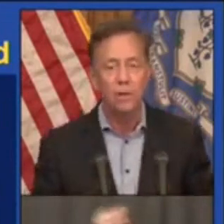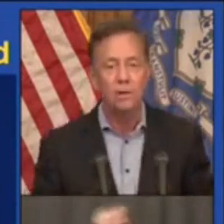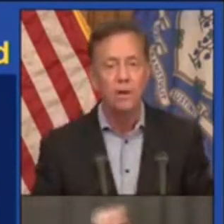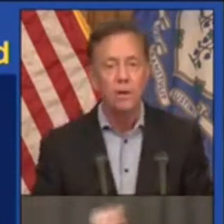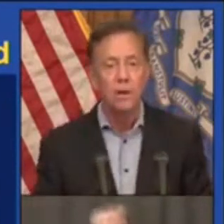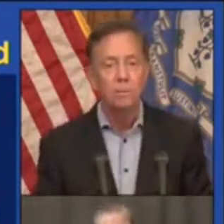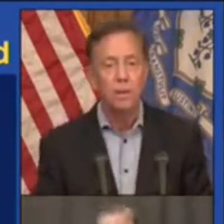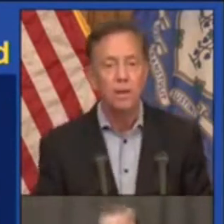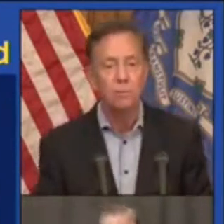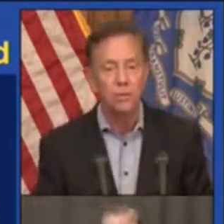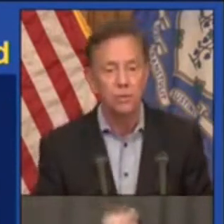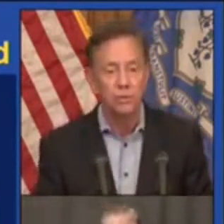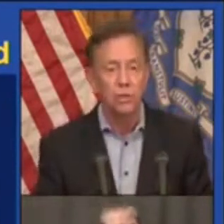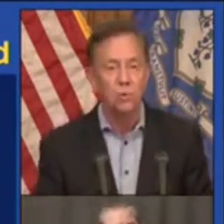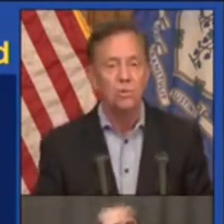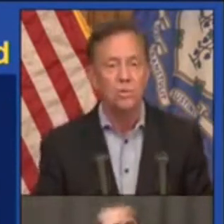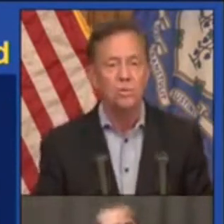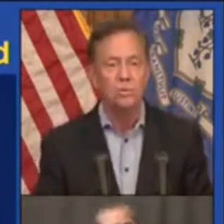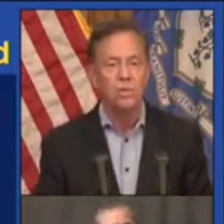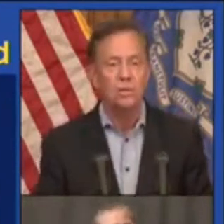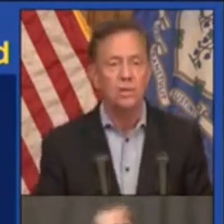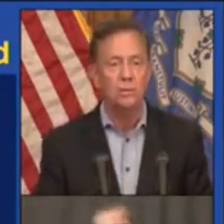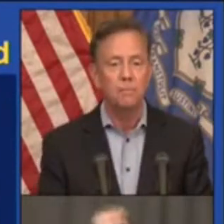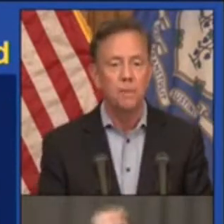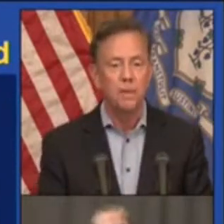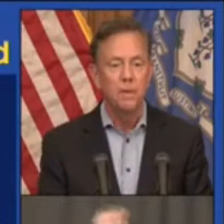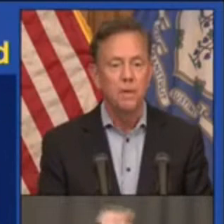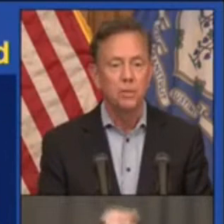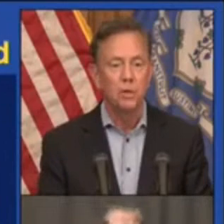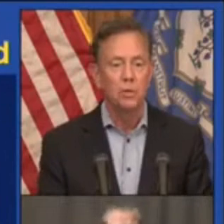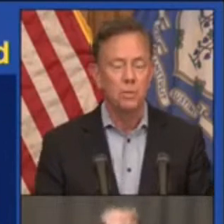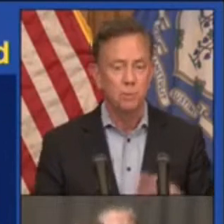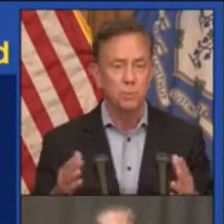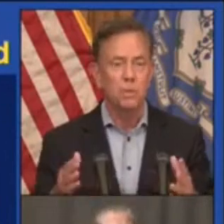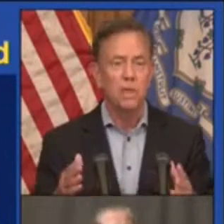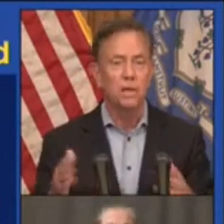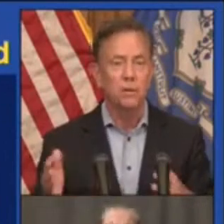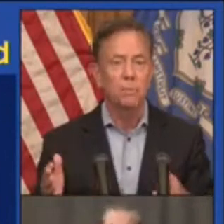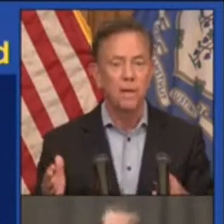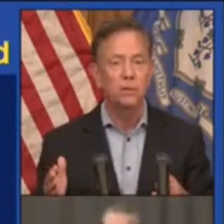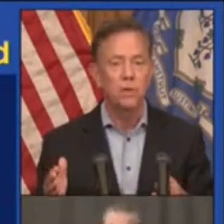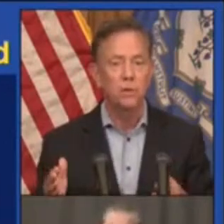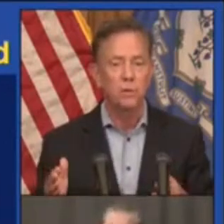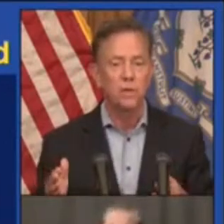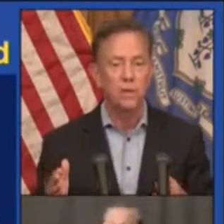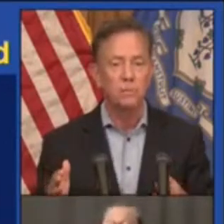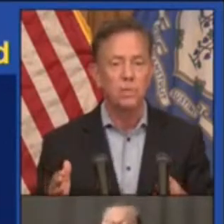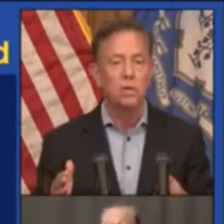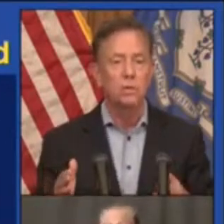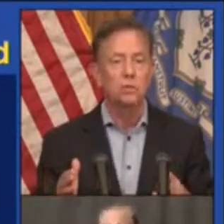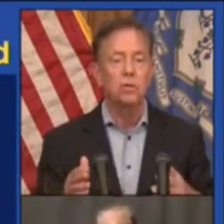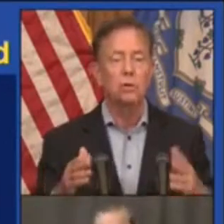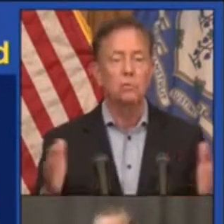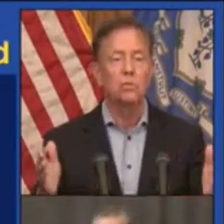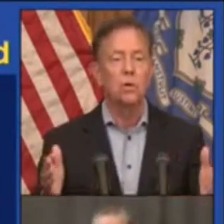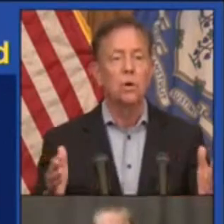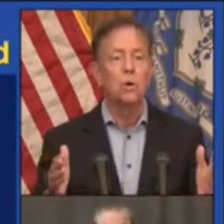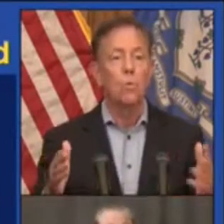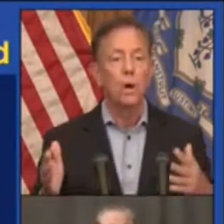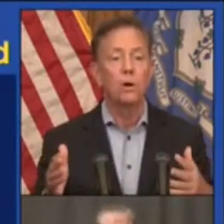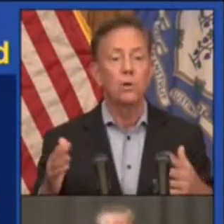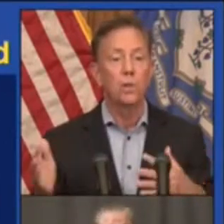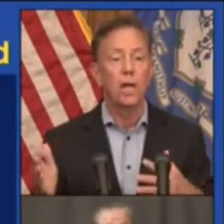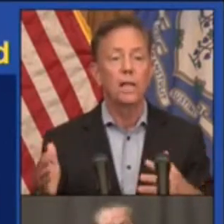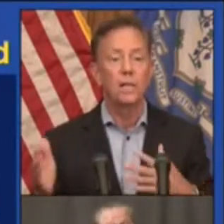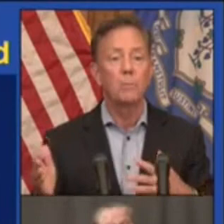there? But what you should know is this is a chart that was put together by the New York Times that shows where